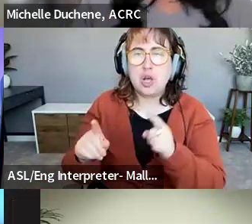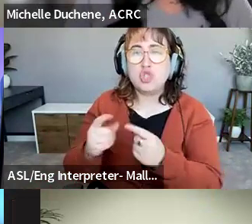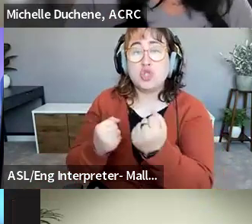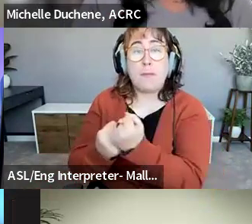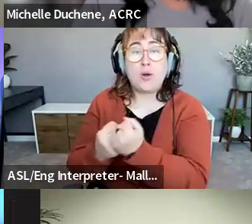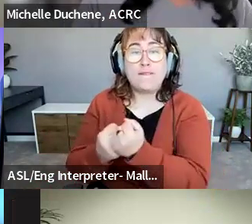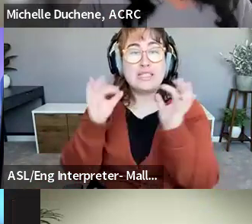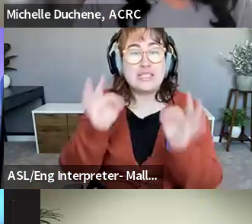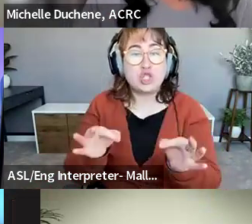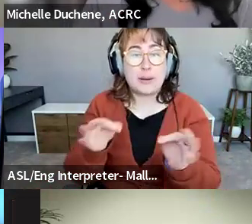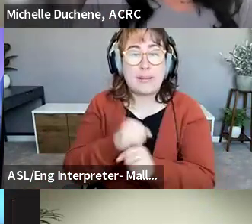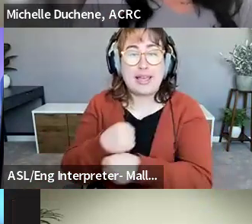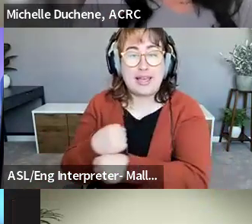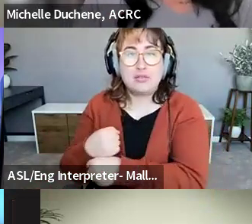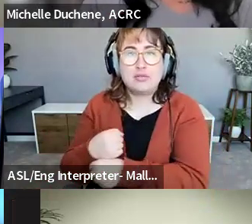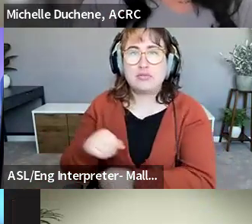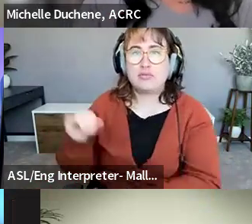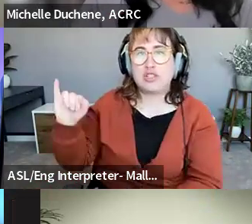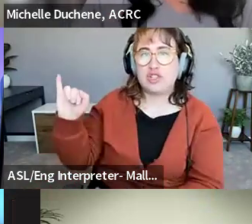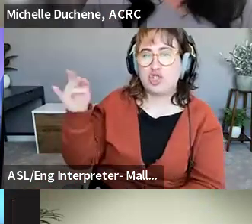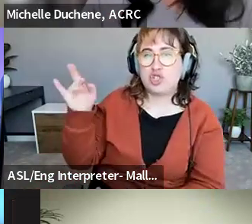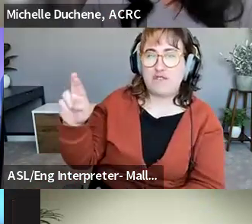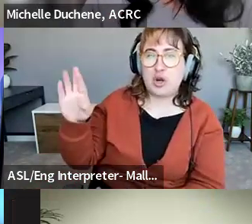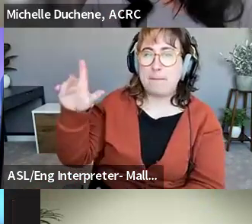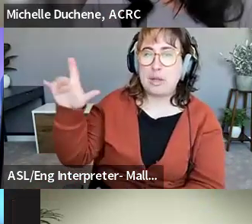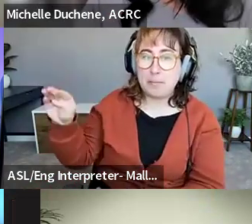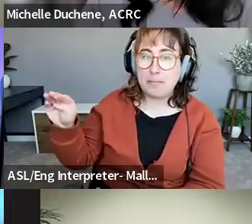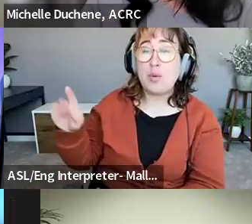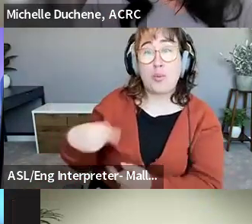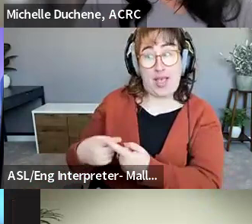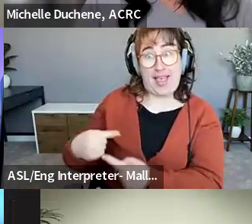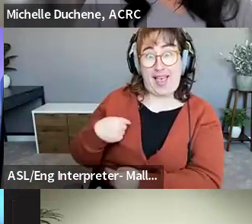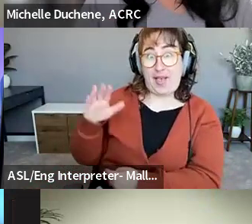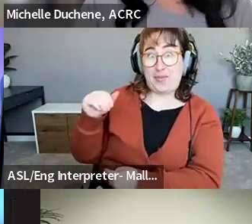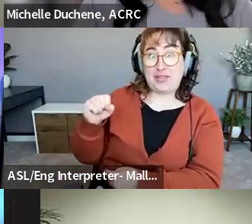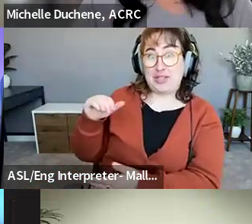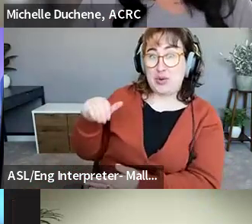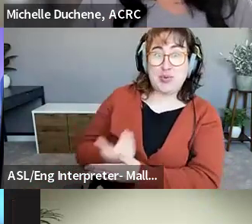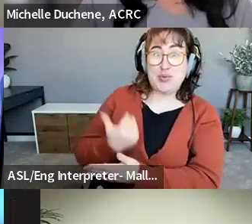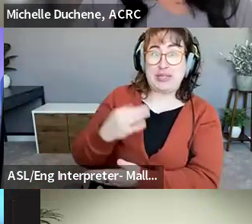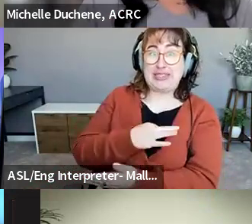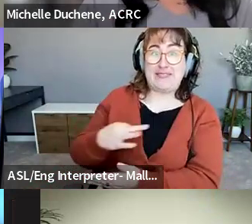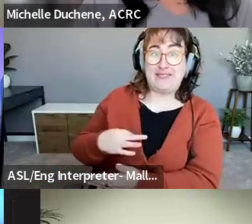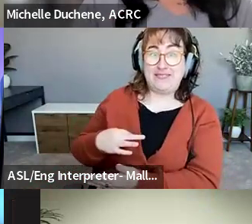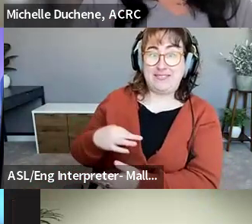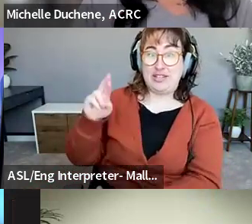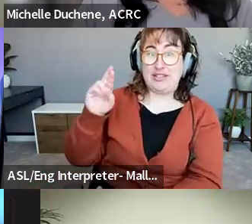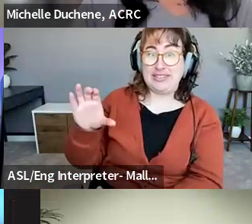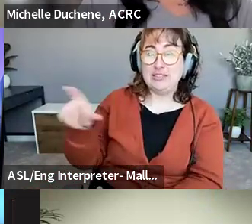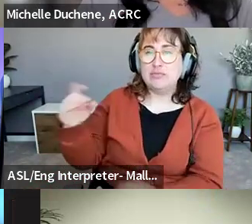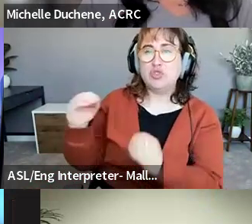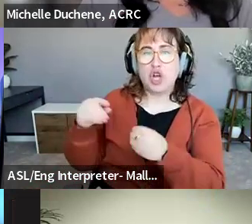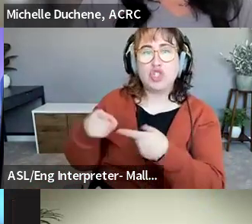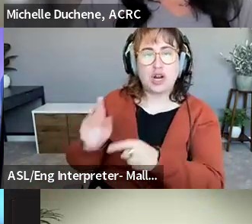decision making, Jennifer Bloom, something that when I was a brand new staff at the regional center, it was taught during